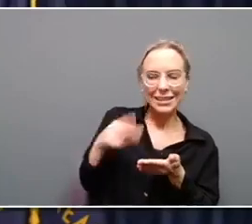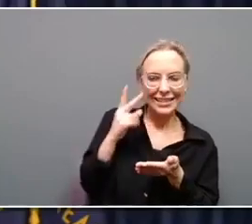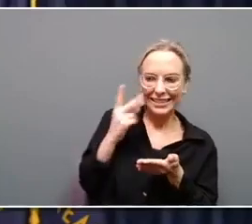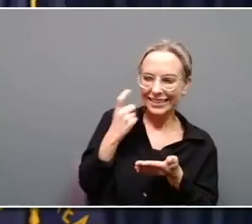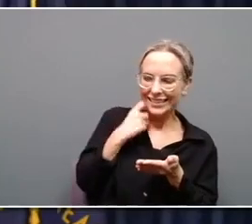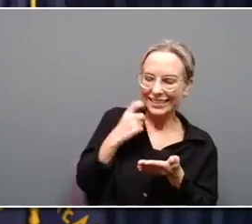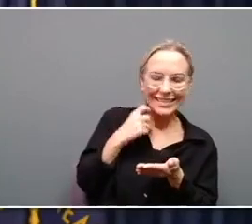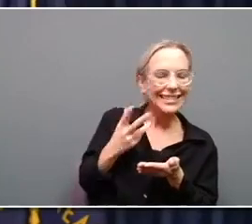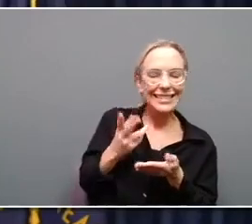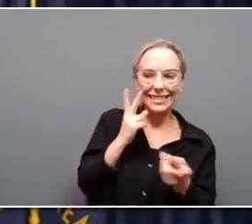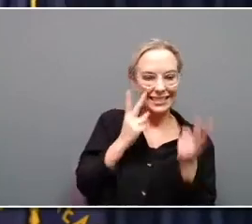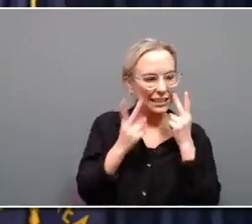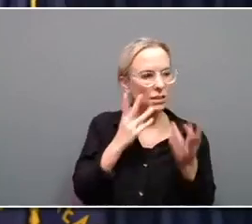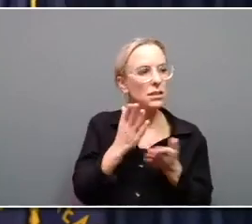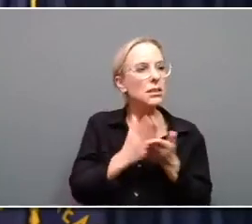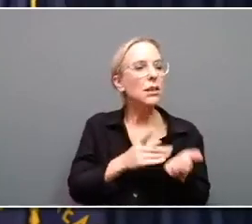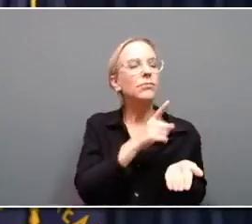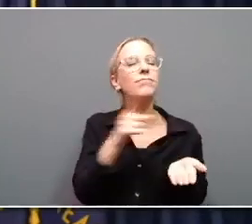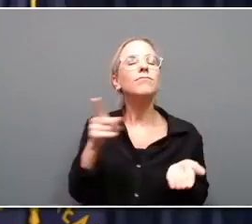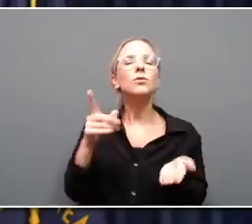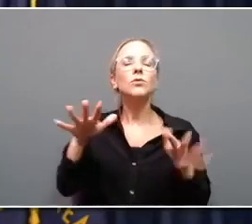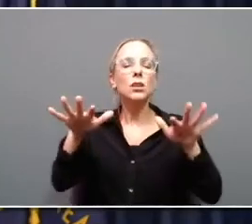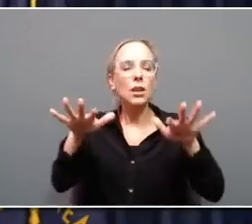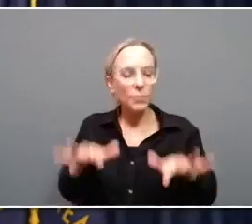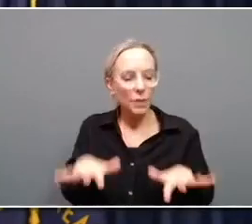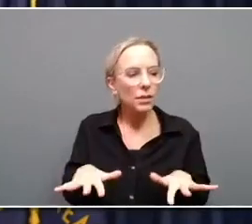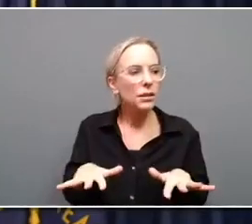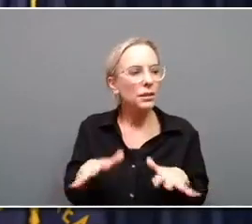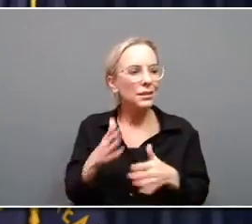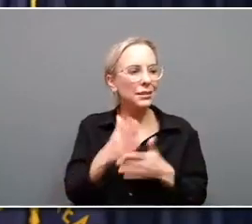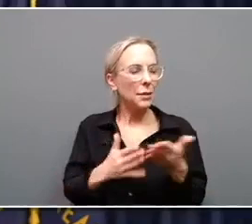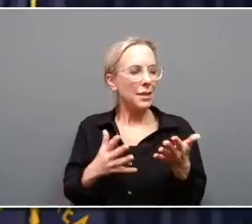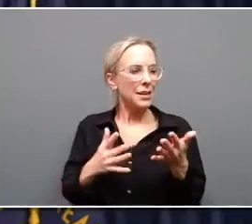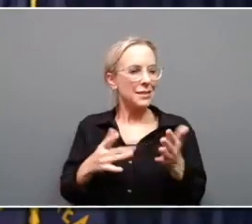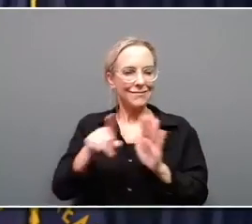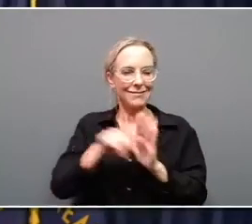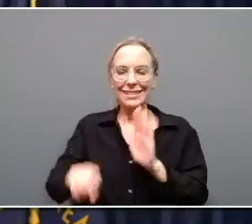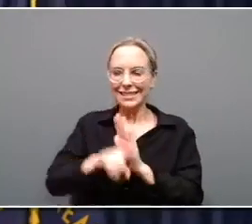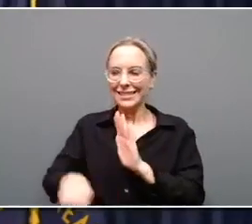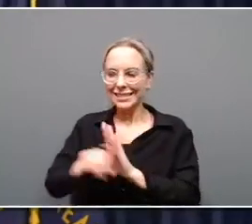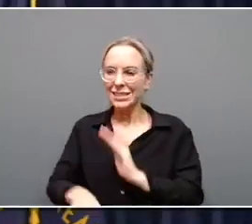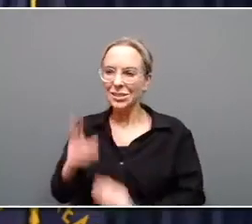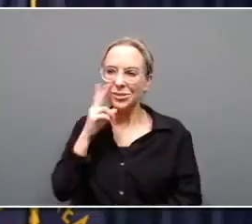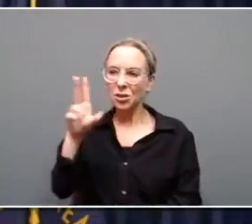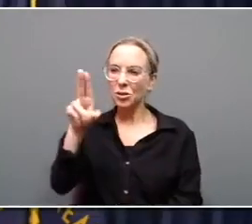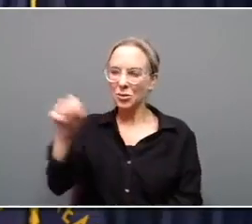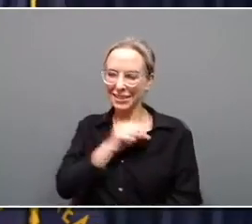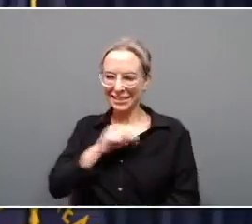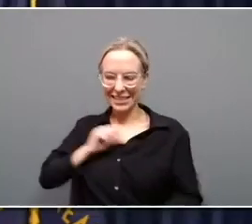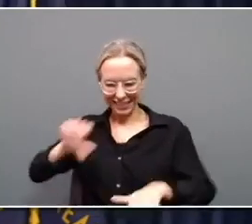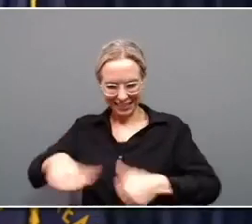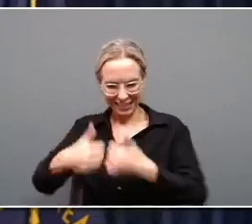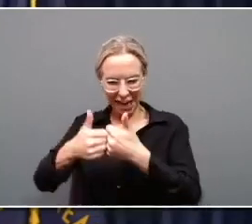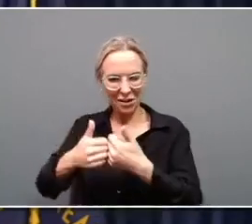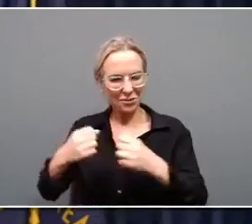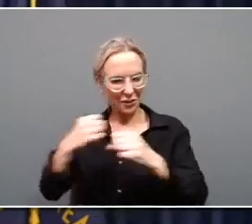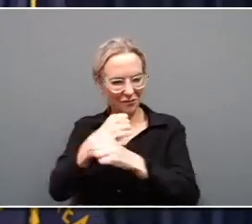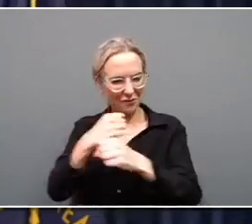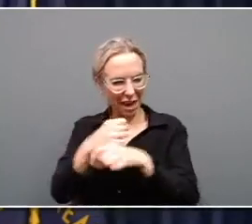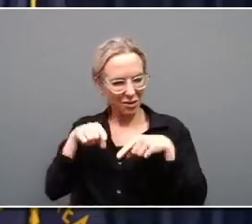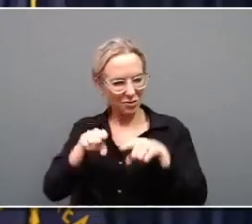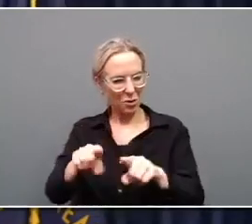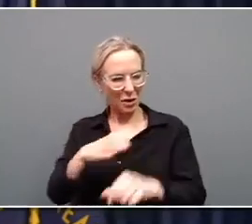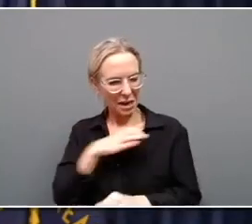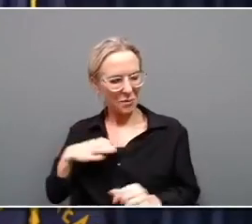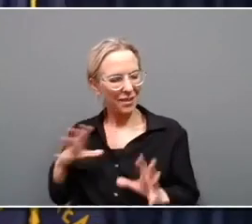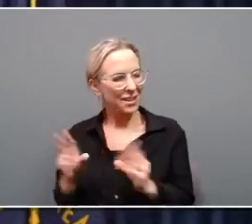that some out there will calm down some of the rhetoric. I mean, we saw a U.S. senator challenge somebody to a fight in a committee meeting. We